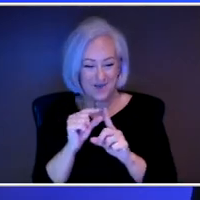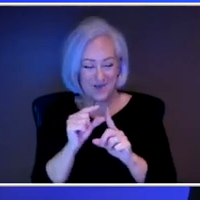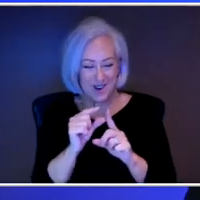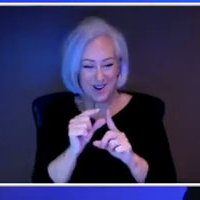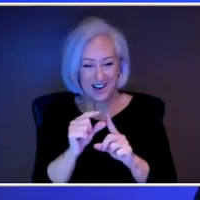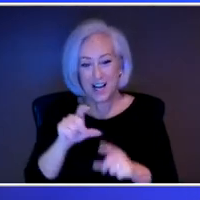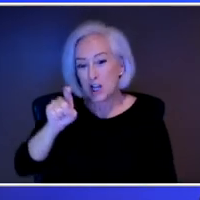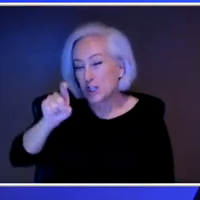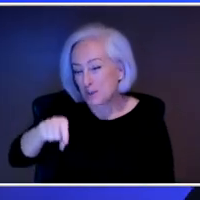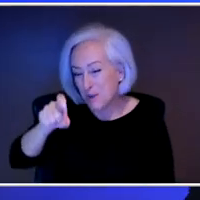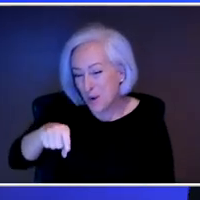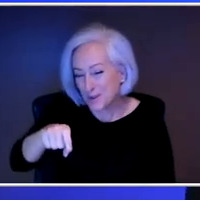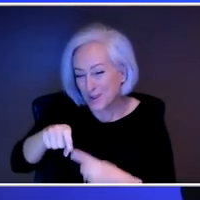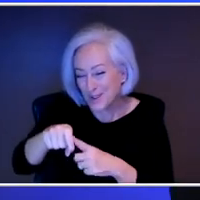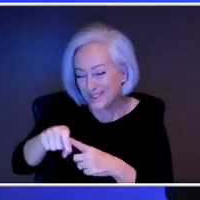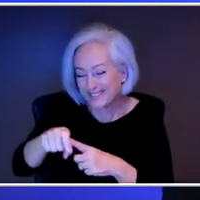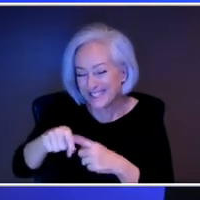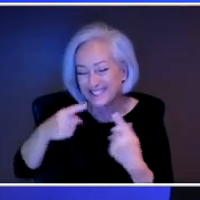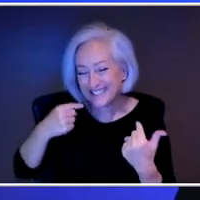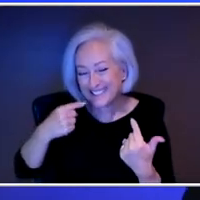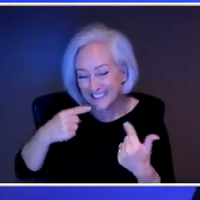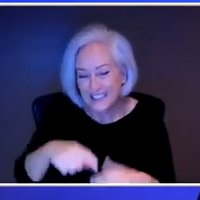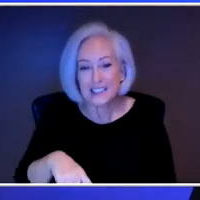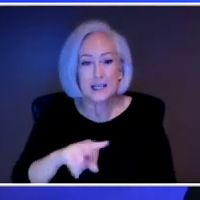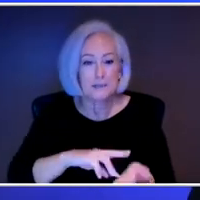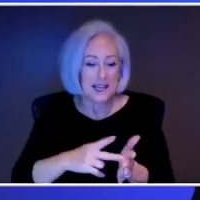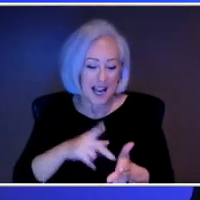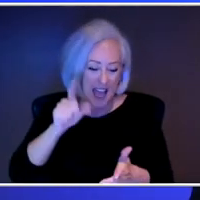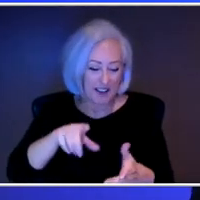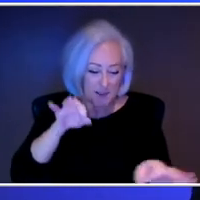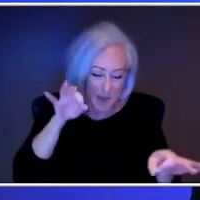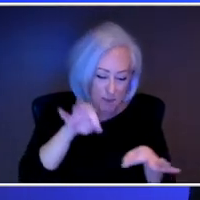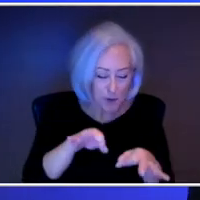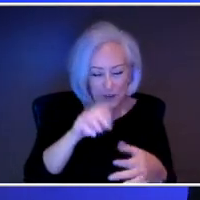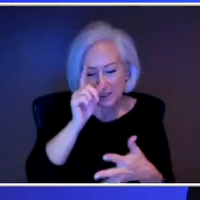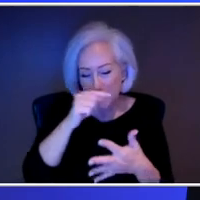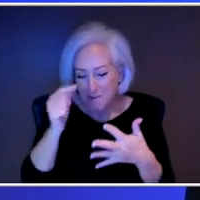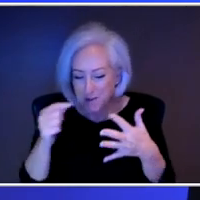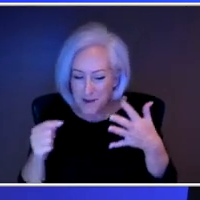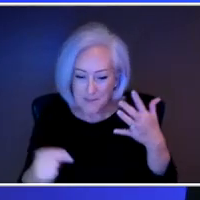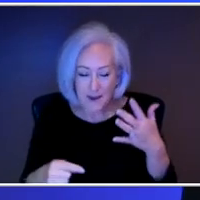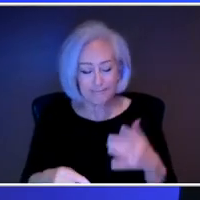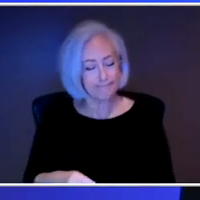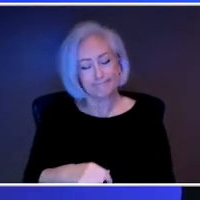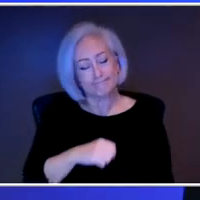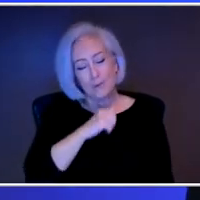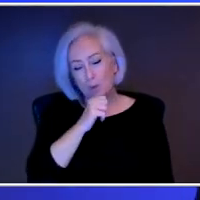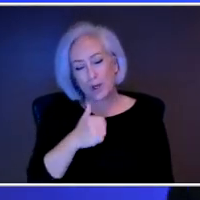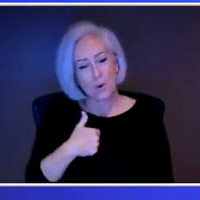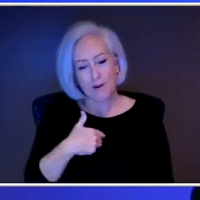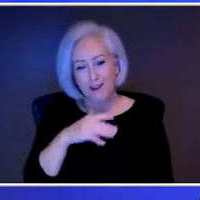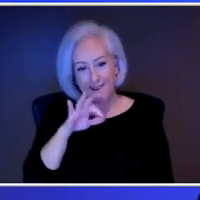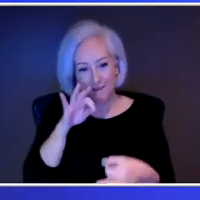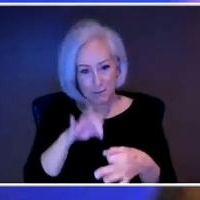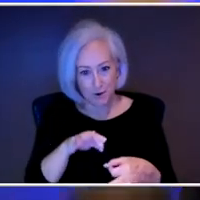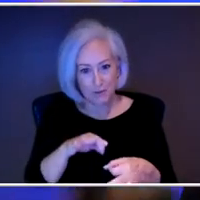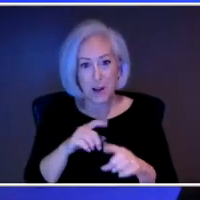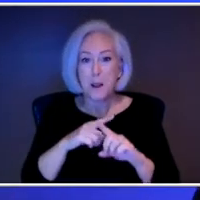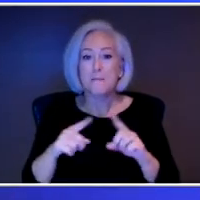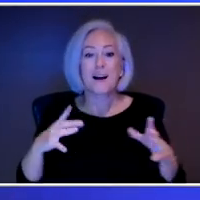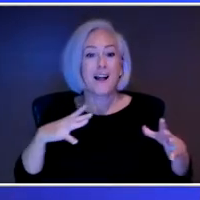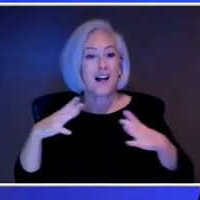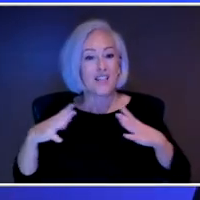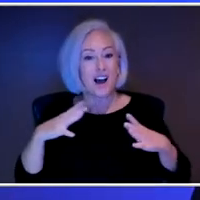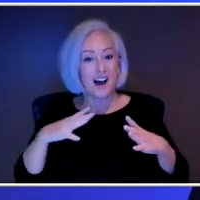around, you know, what it's got to be. It's got to be the perfect this, perfect that. And there's no such thing as perfect. But a lot of people will use the holiday season to kind of, as the blunt